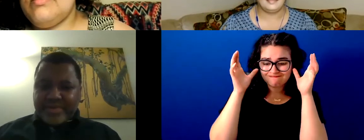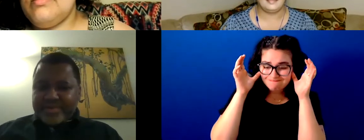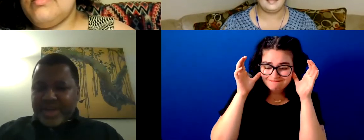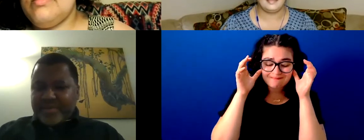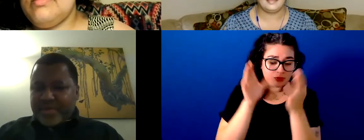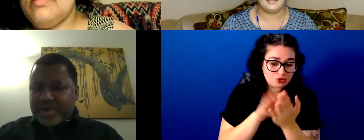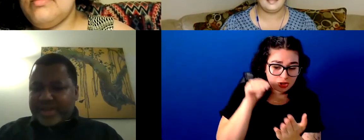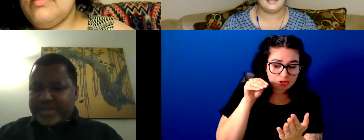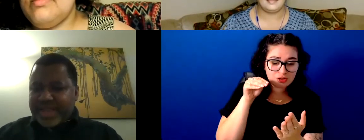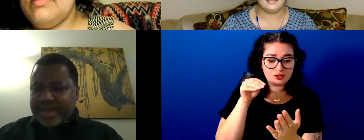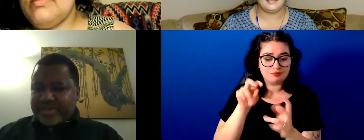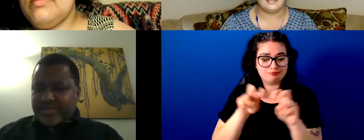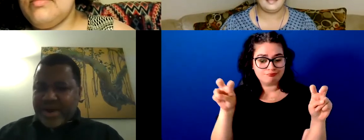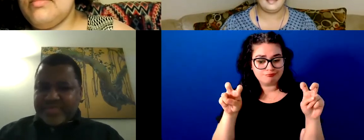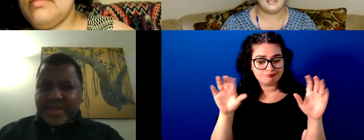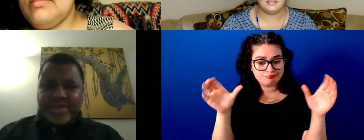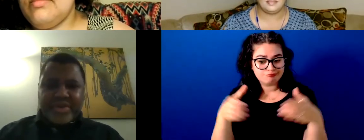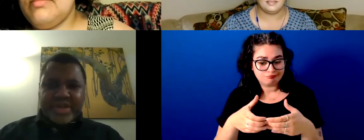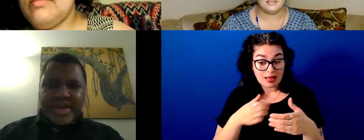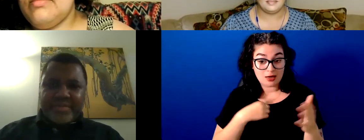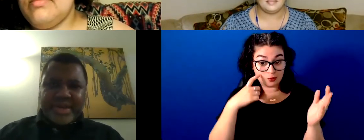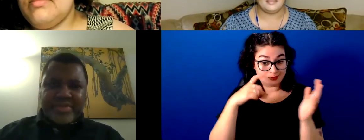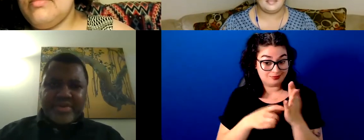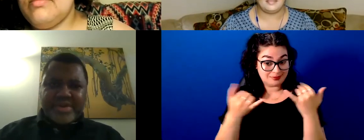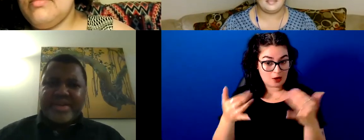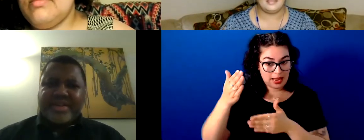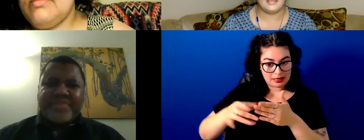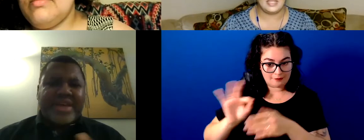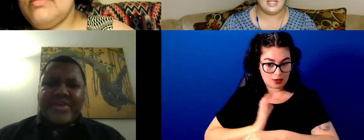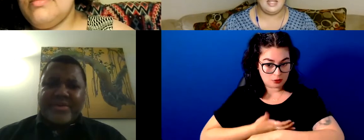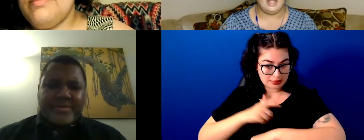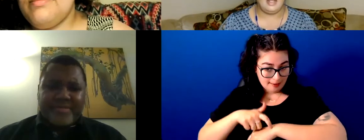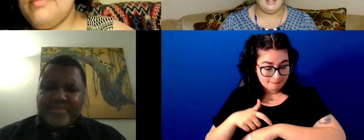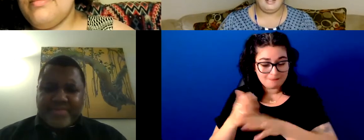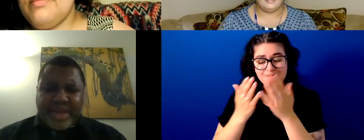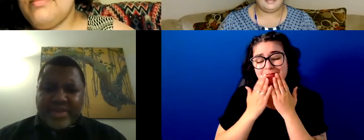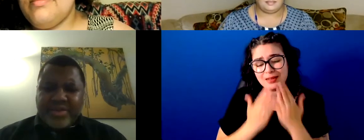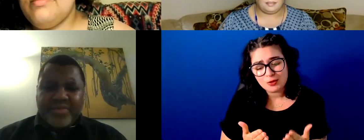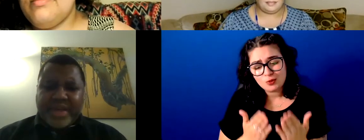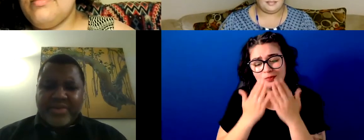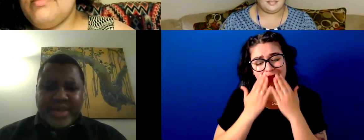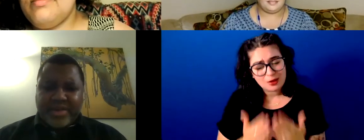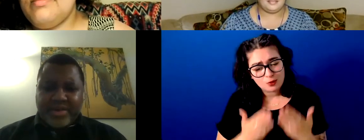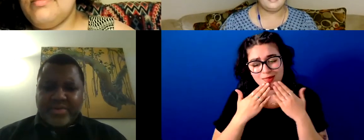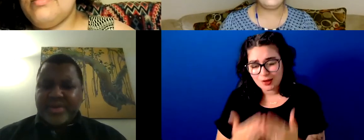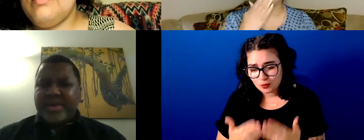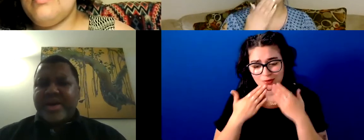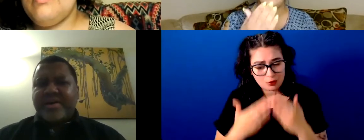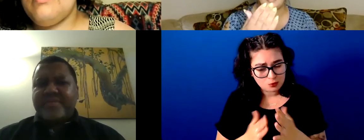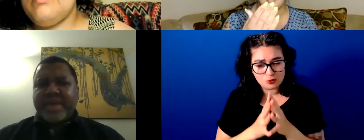together. I'm realizing that we're at the end of our time together. Thank you. Thank you, thank you, thank